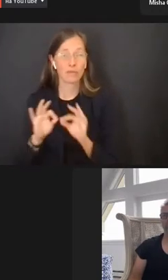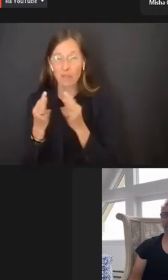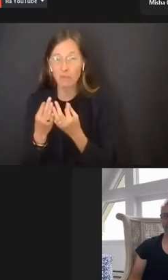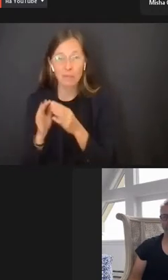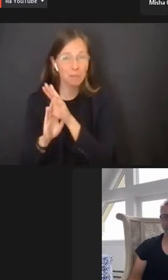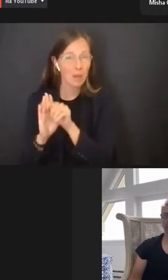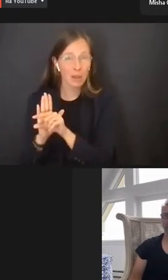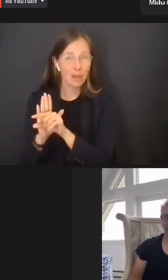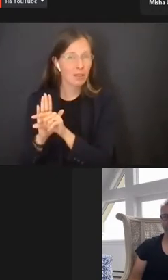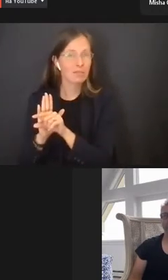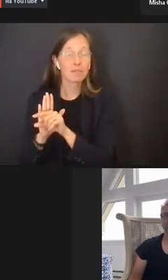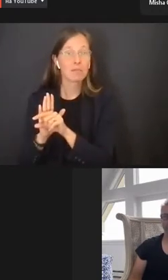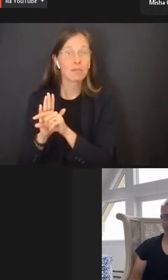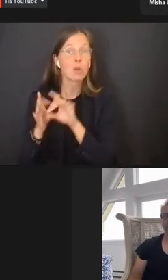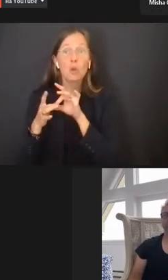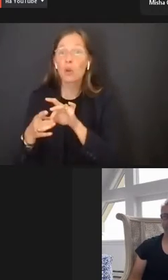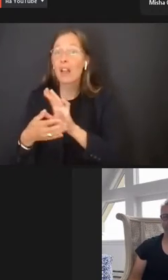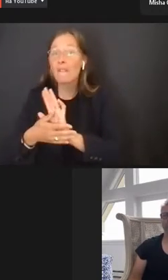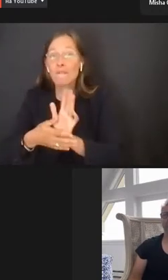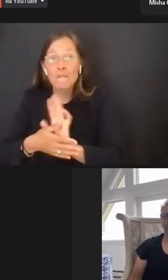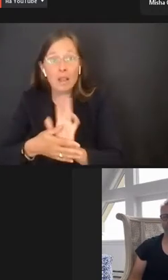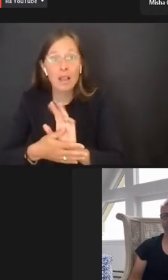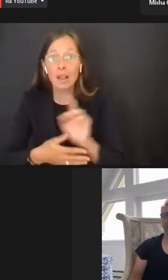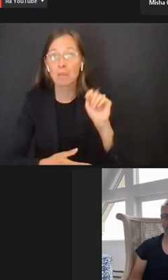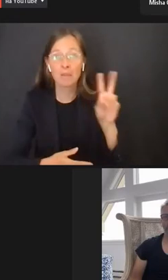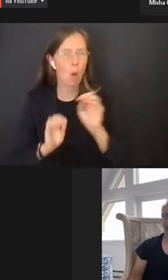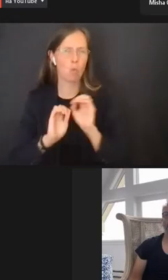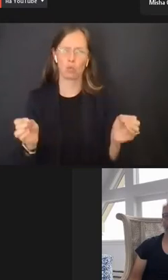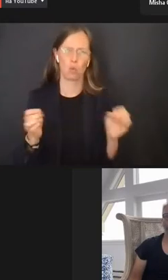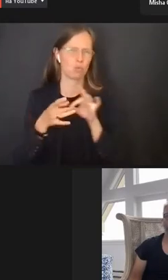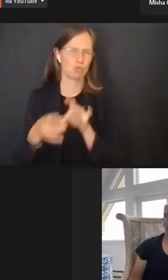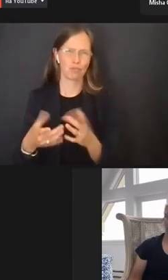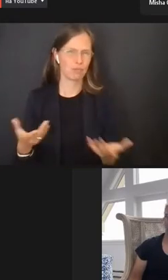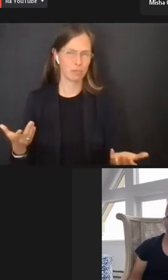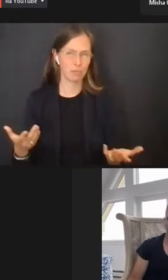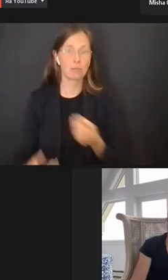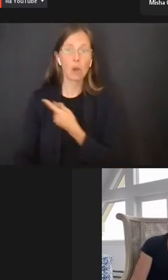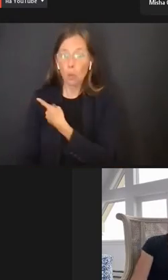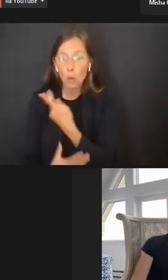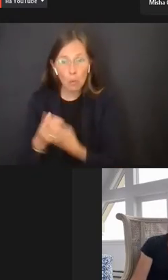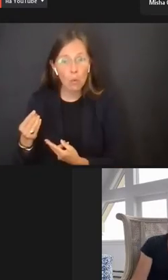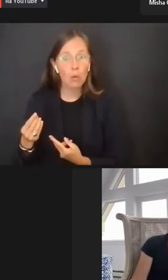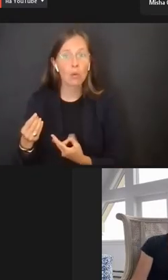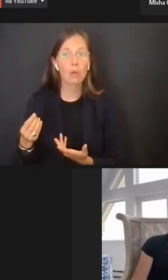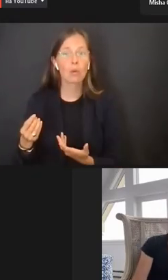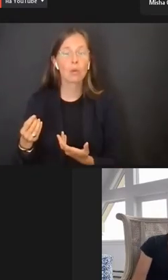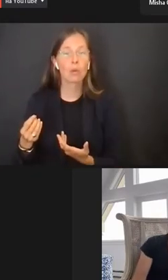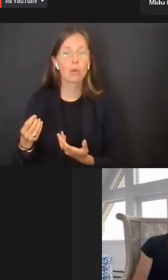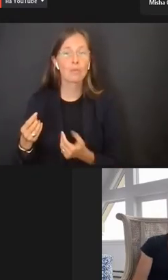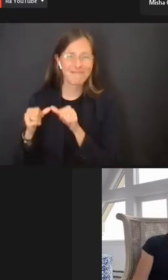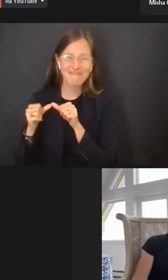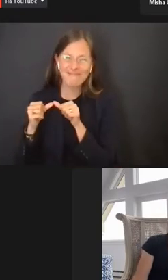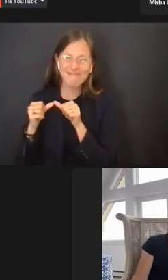that have anything to do with the film or television industry. And we both, we've stayed dearest